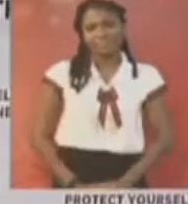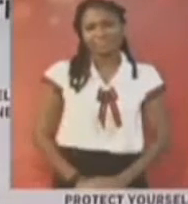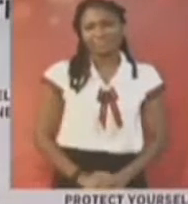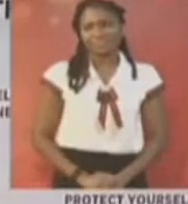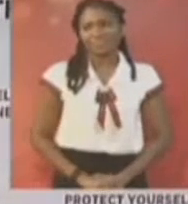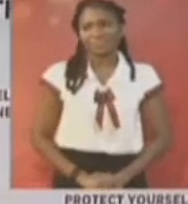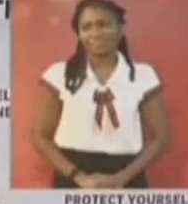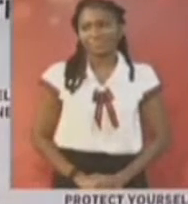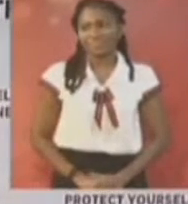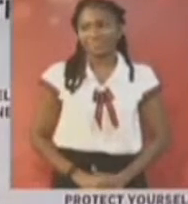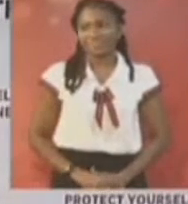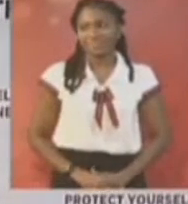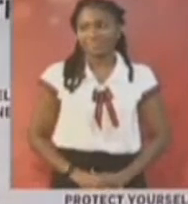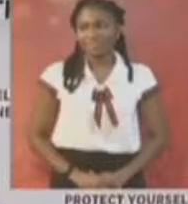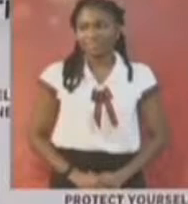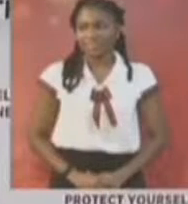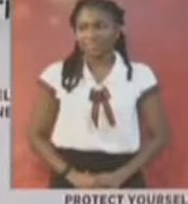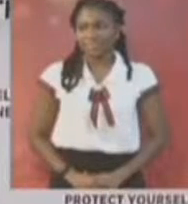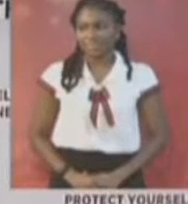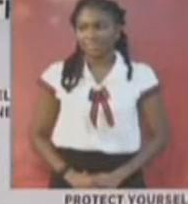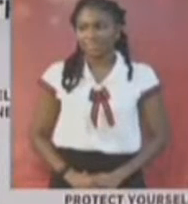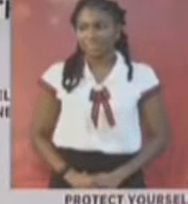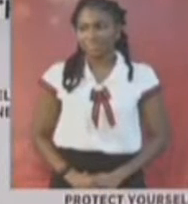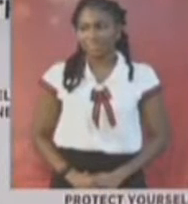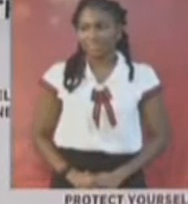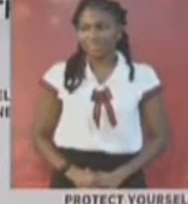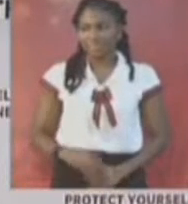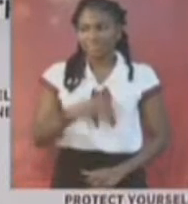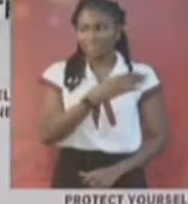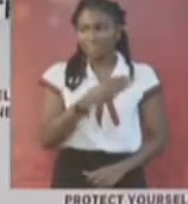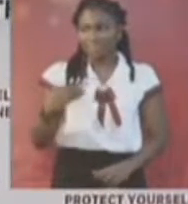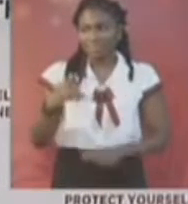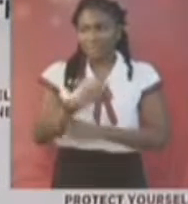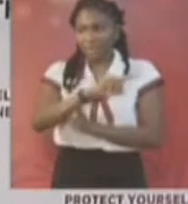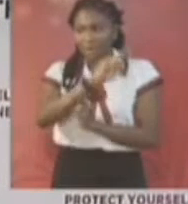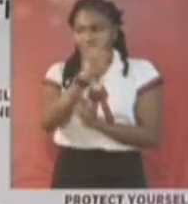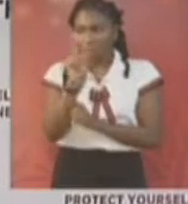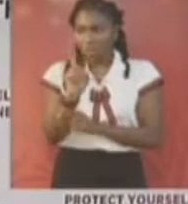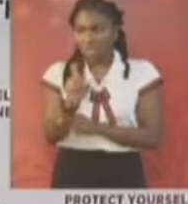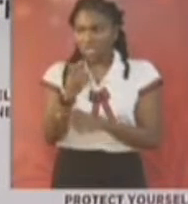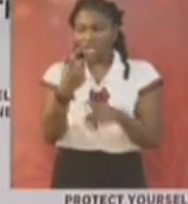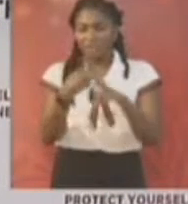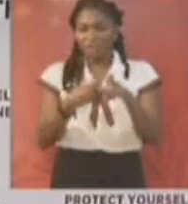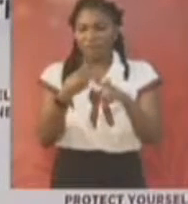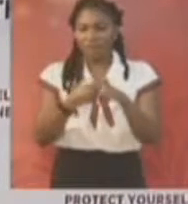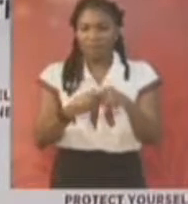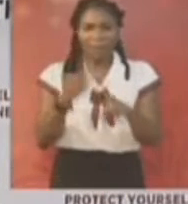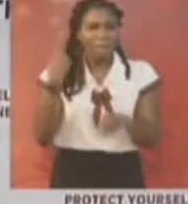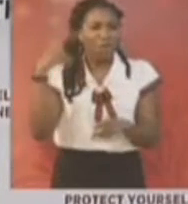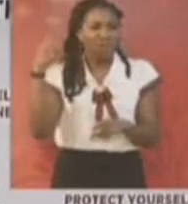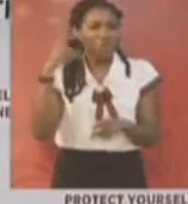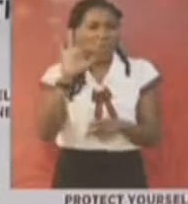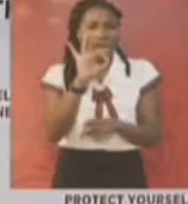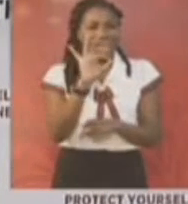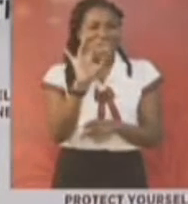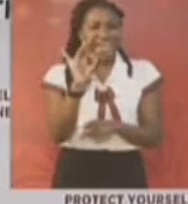Okay, and we have a follow-up question from 98.1.